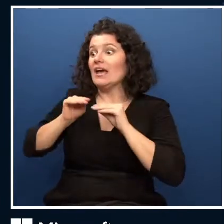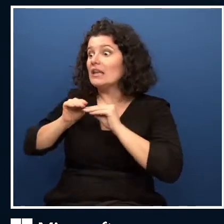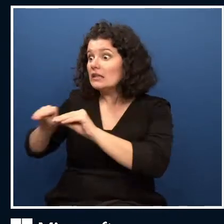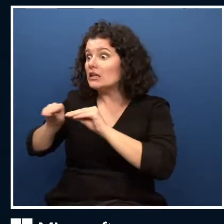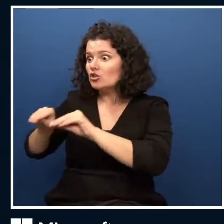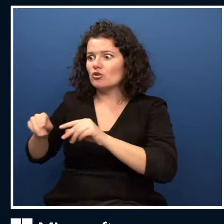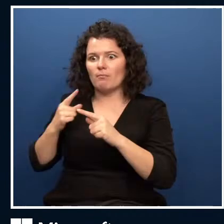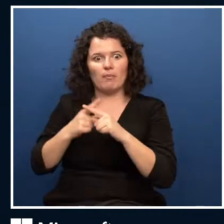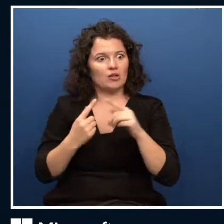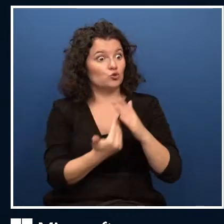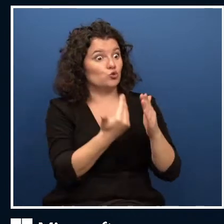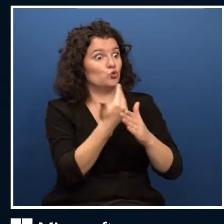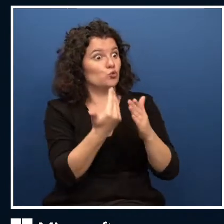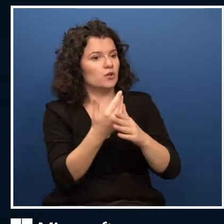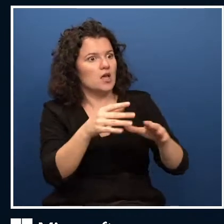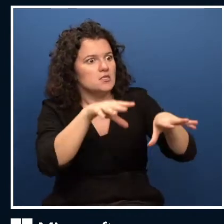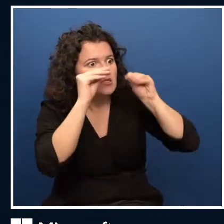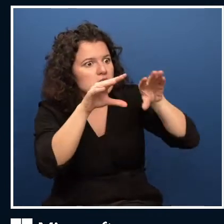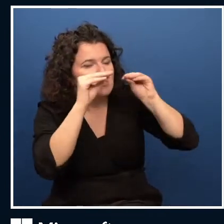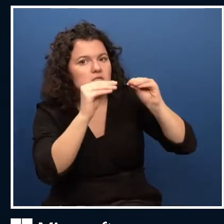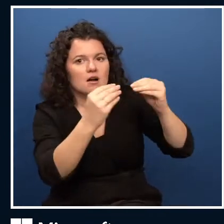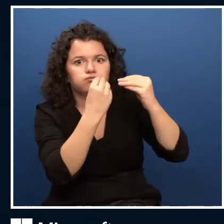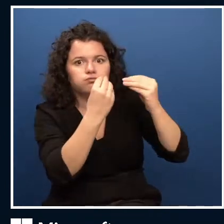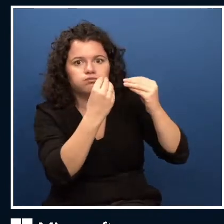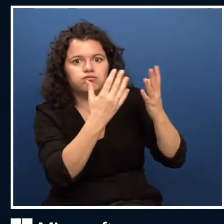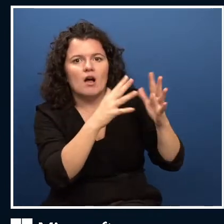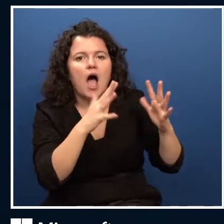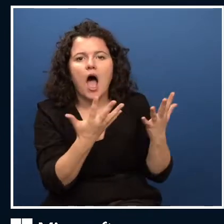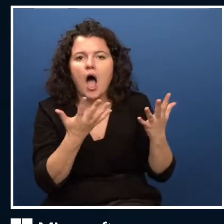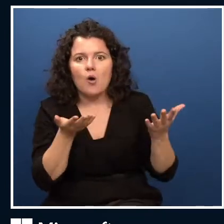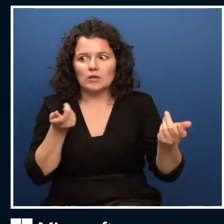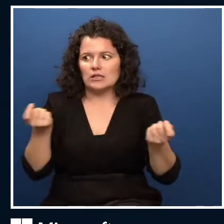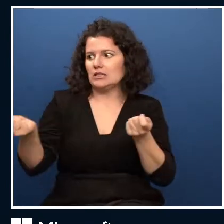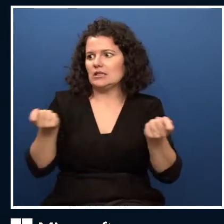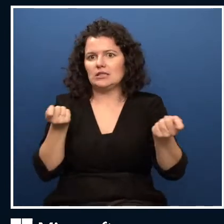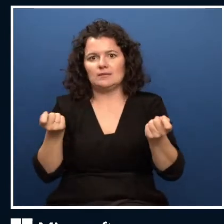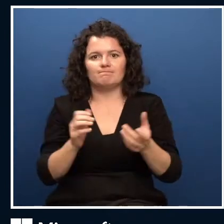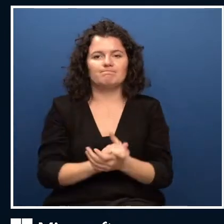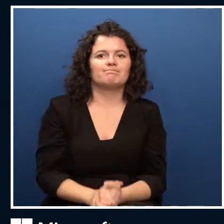to students. Yes. My first advice would